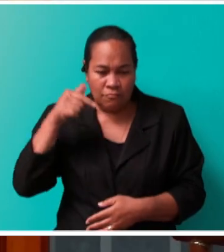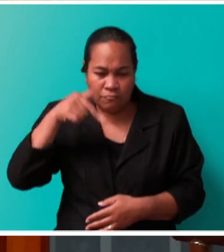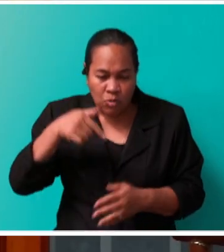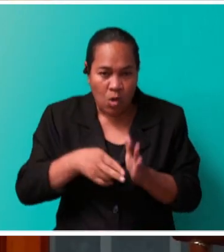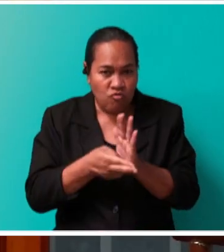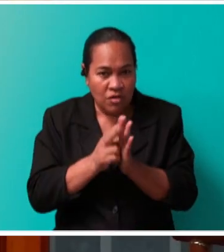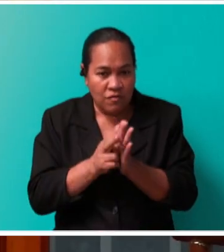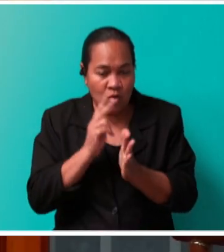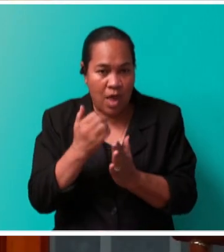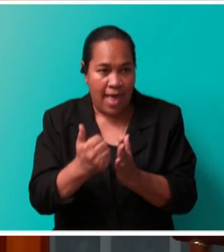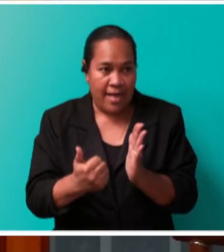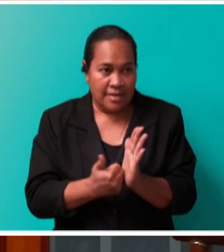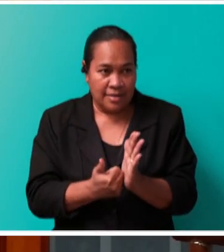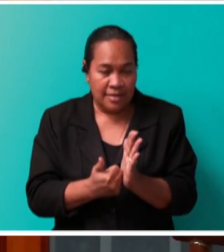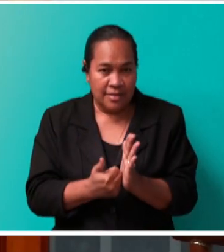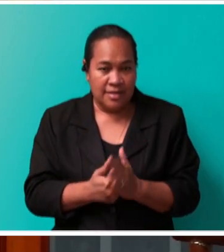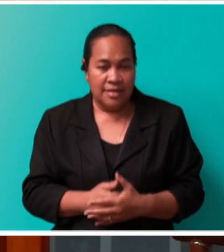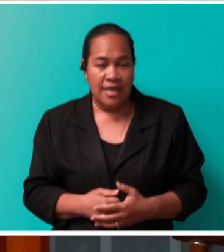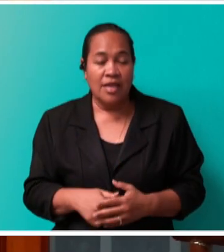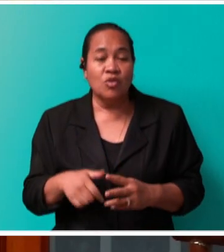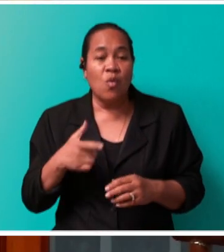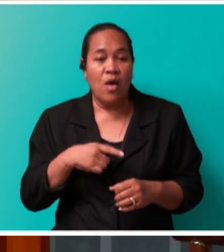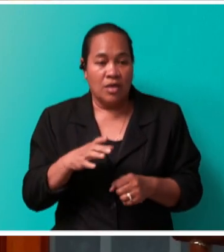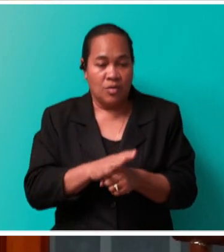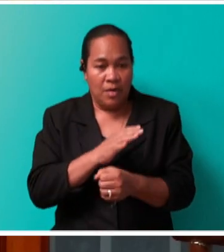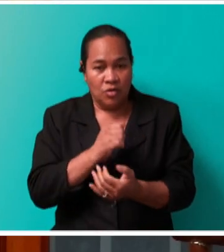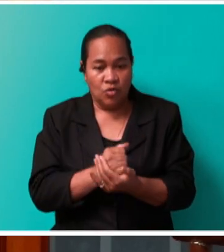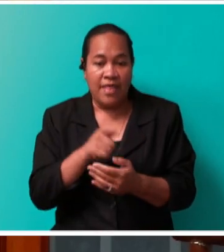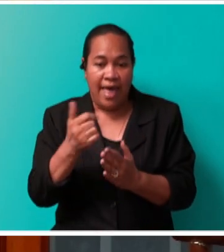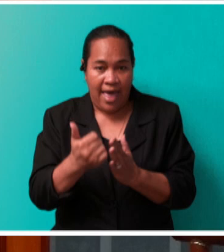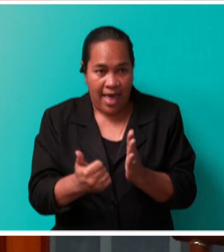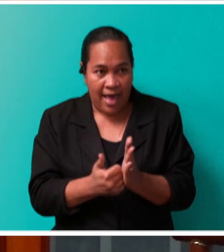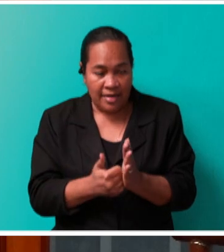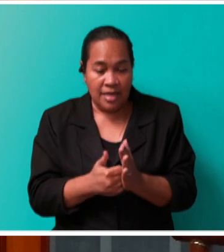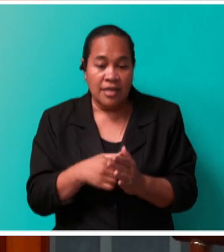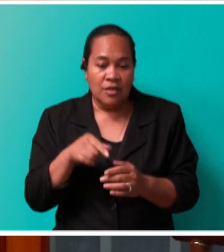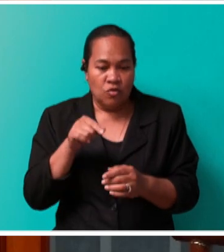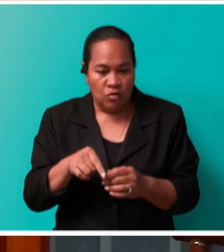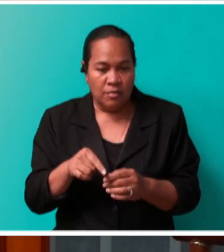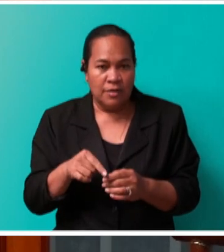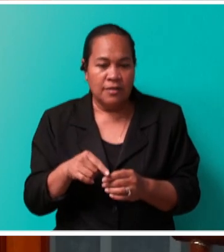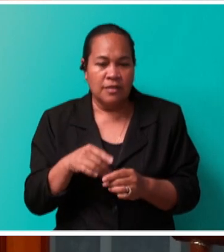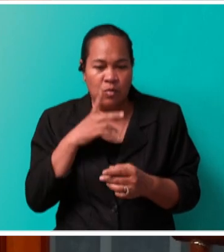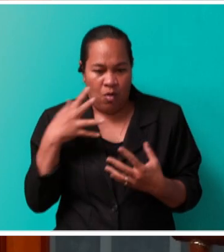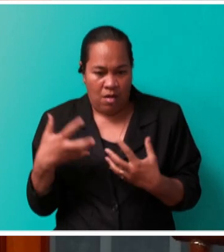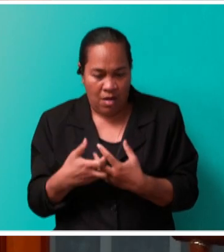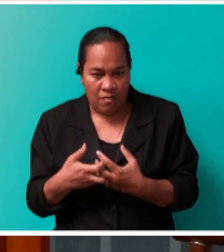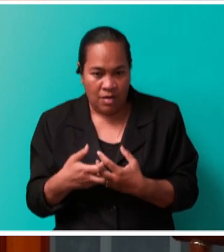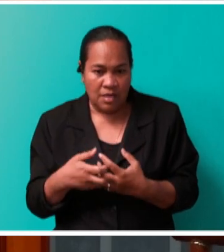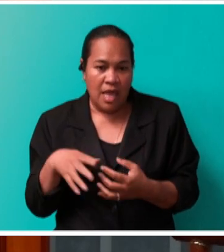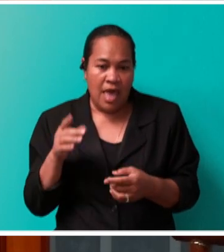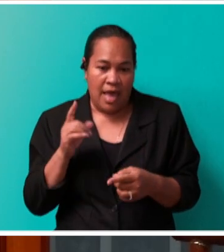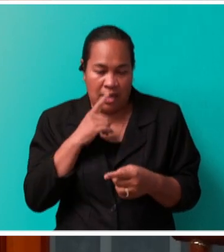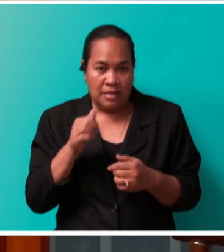Act aimed at ensuring the Act remain robust, relevant, and effective in safeguarding